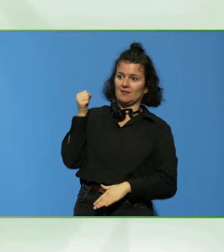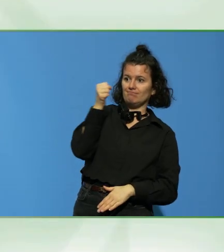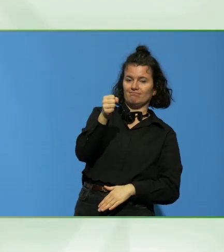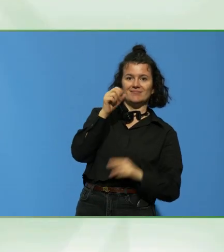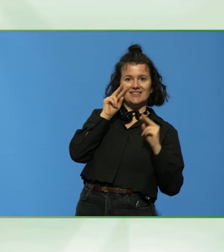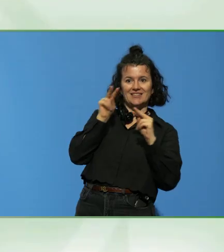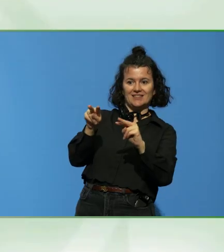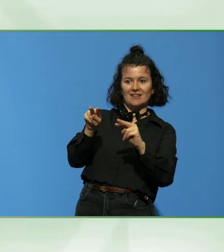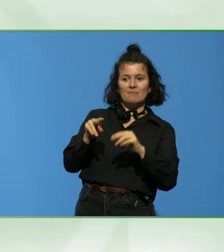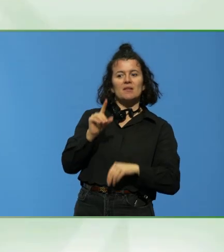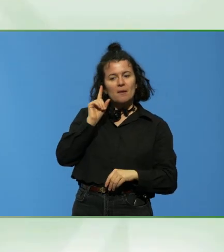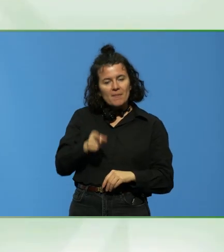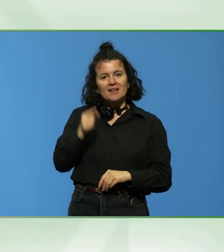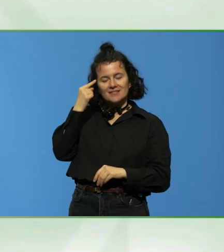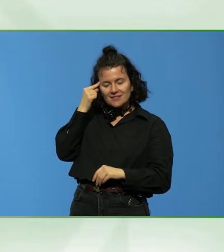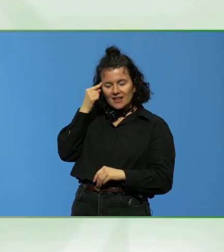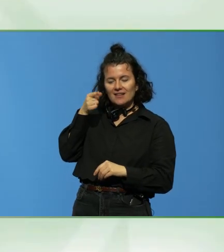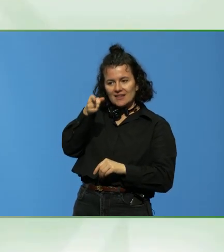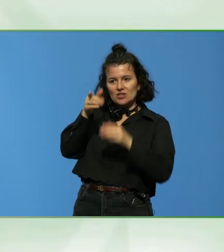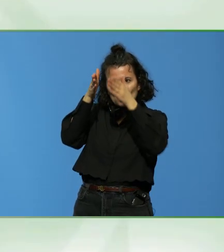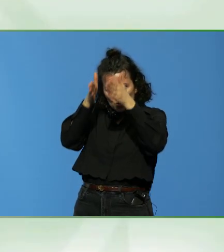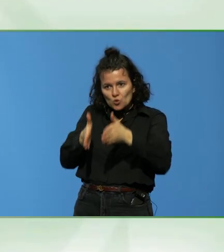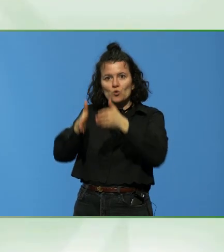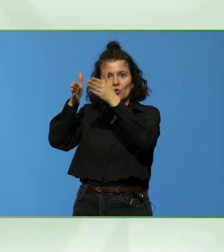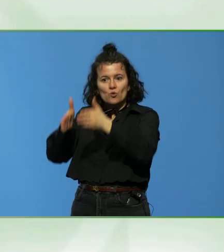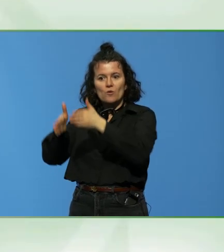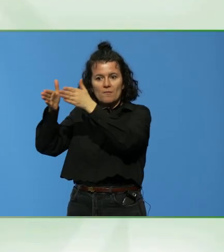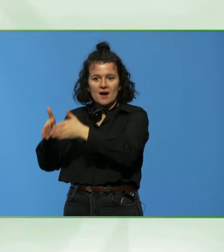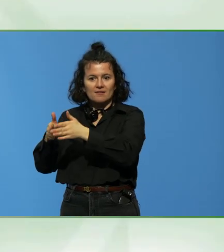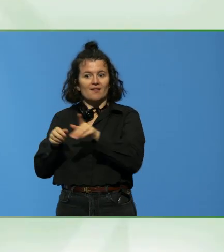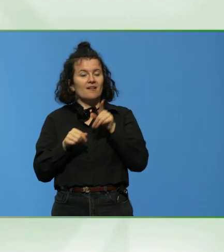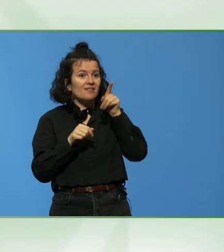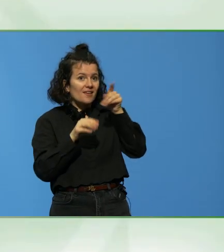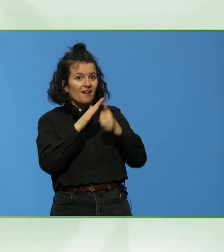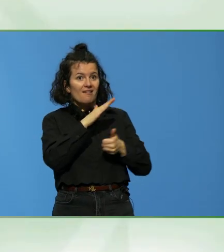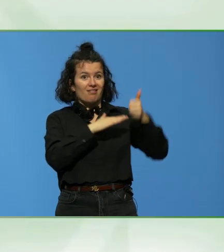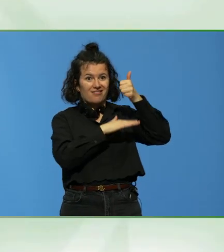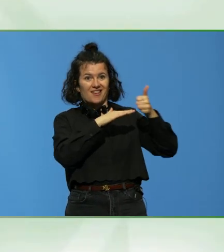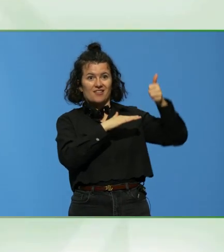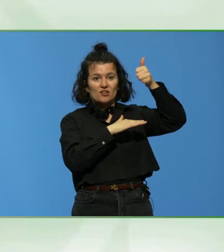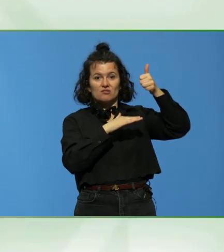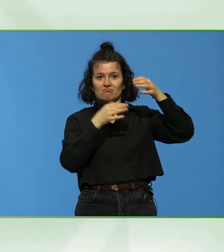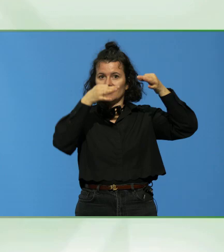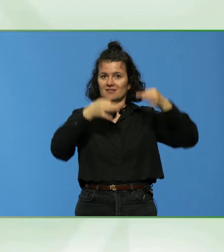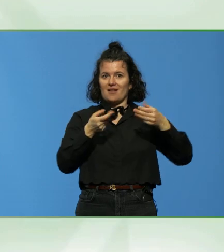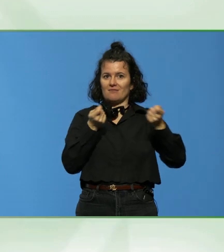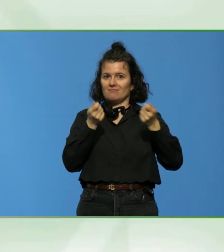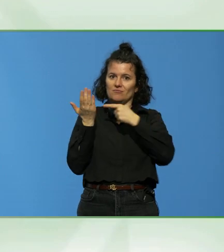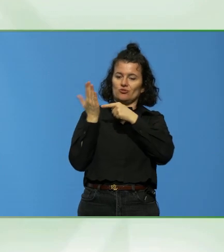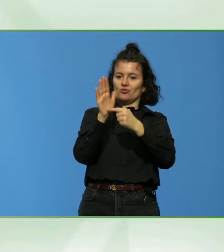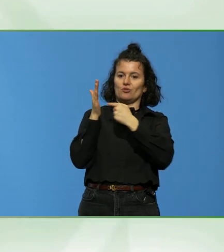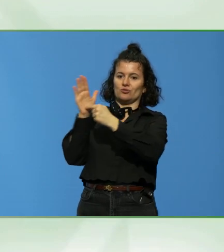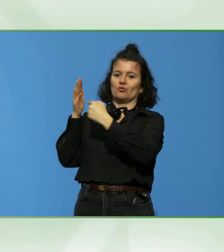beings. We are opinion leaders. We are relevant and reliable, confident information